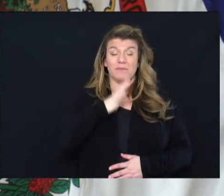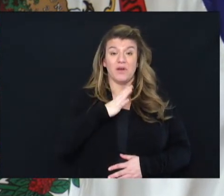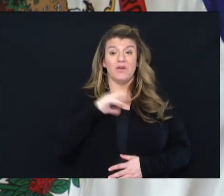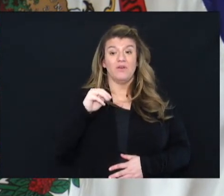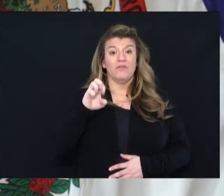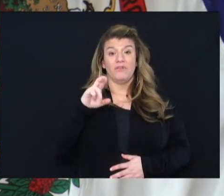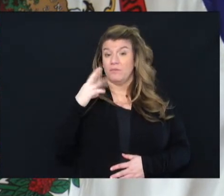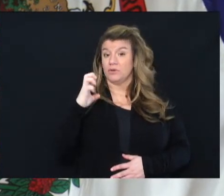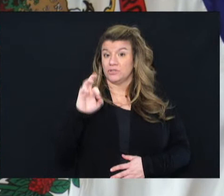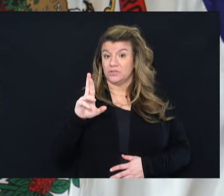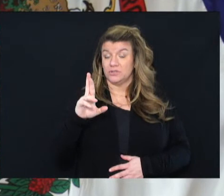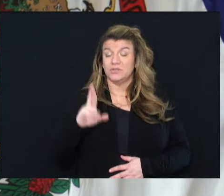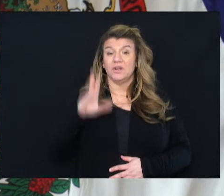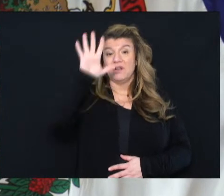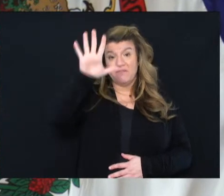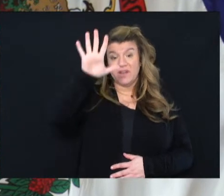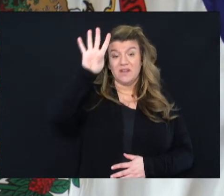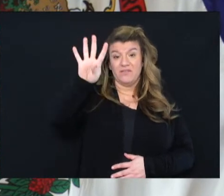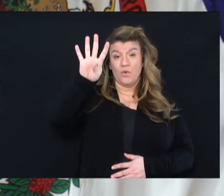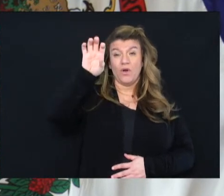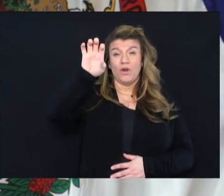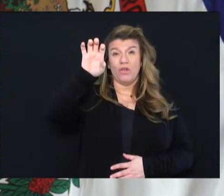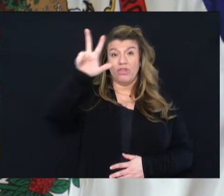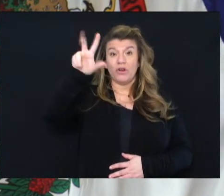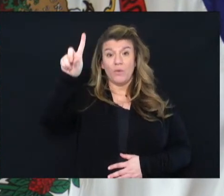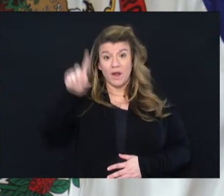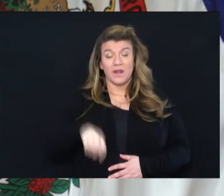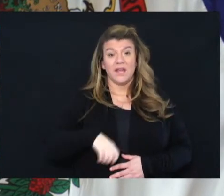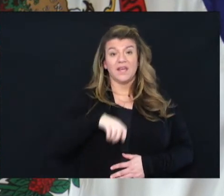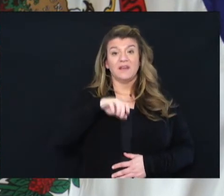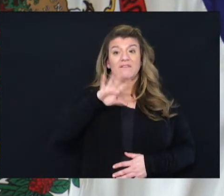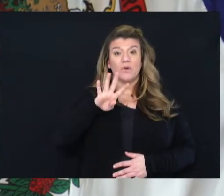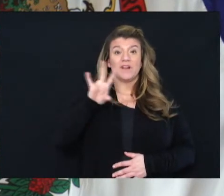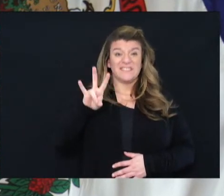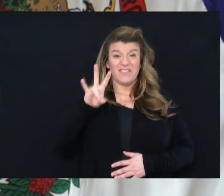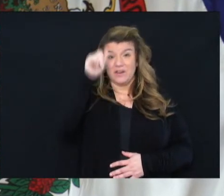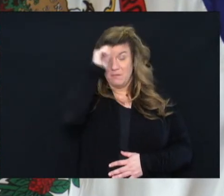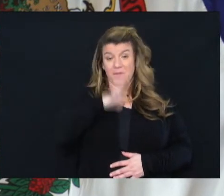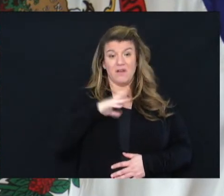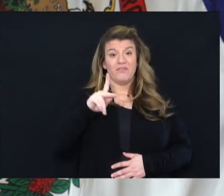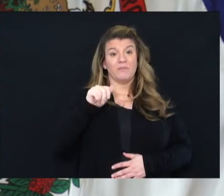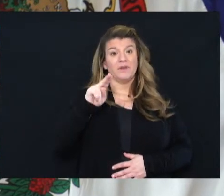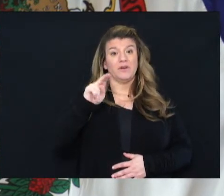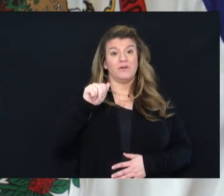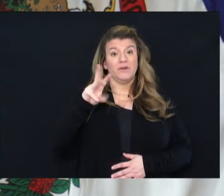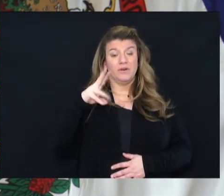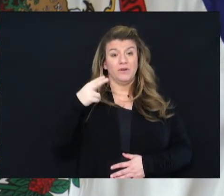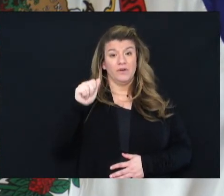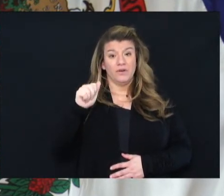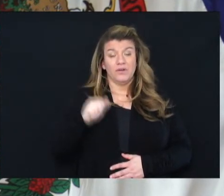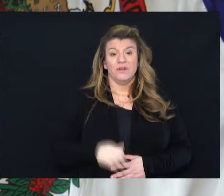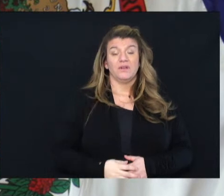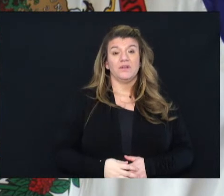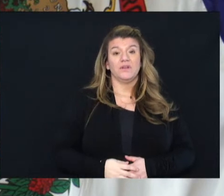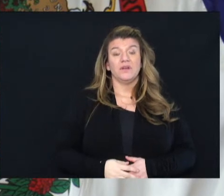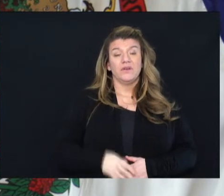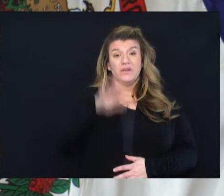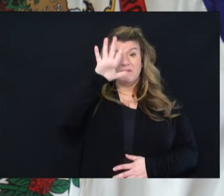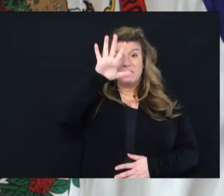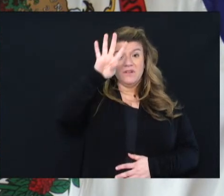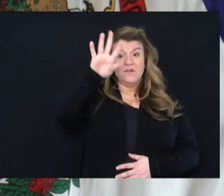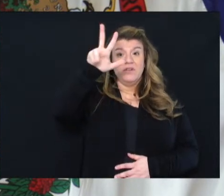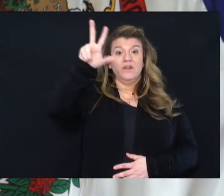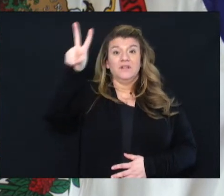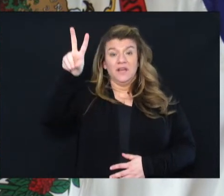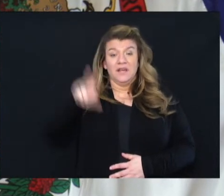from Mercer County. The 5,431st death, a 47-year-old male from Kanawha County. The